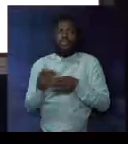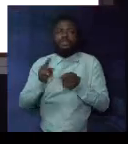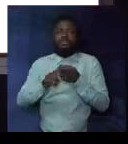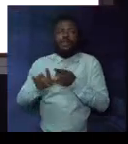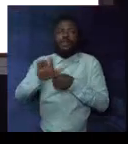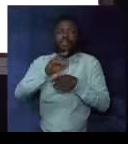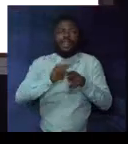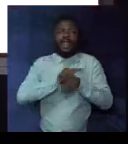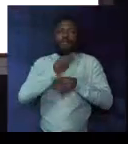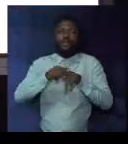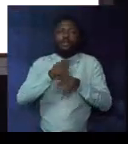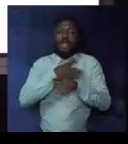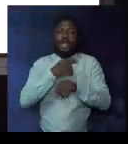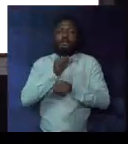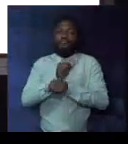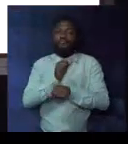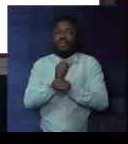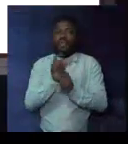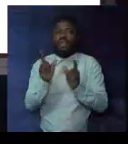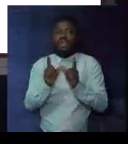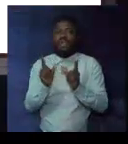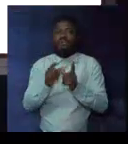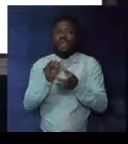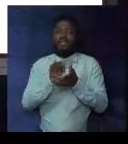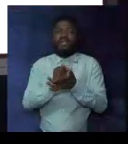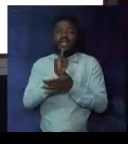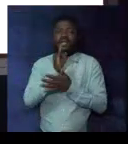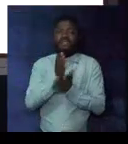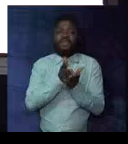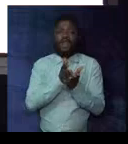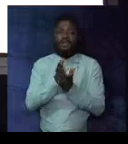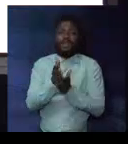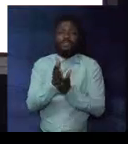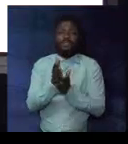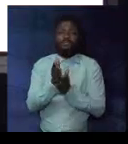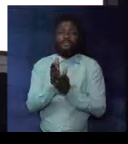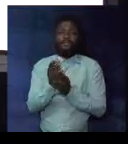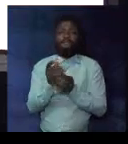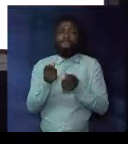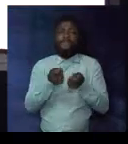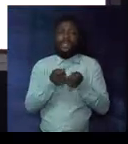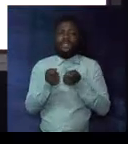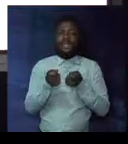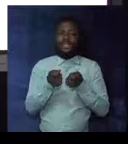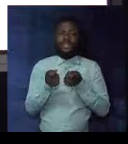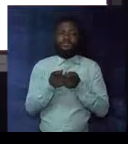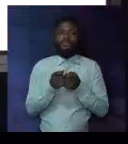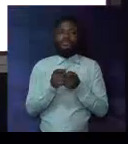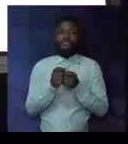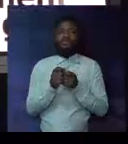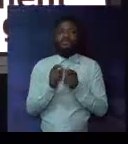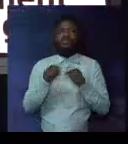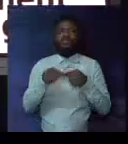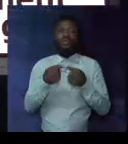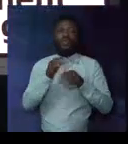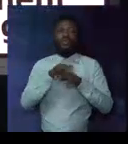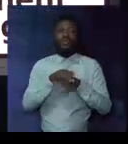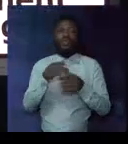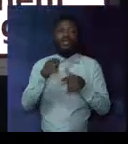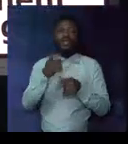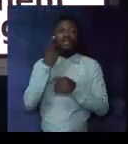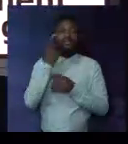those things to their normal and operational state. That is corrective maintenance. Moving